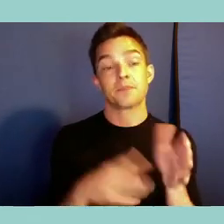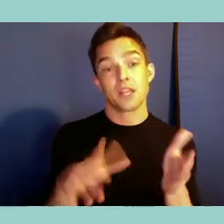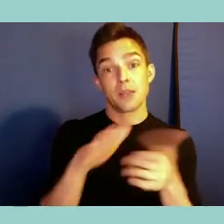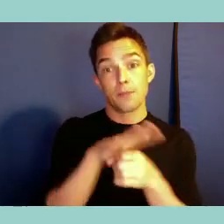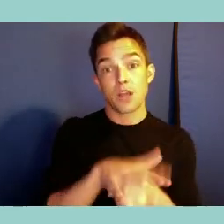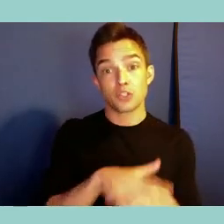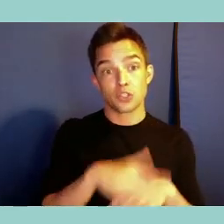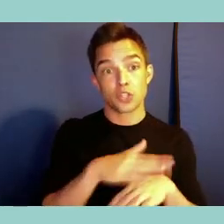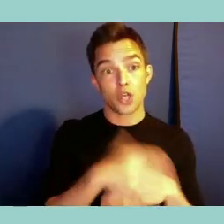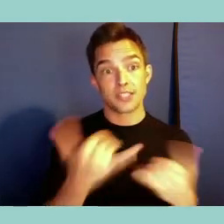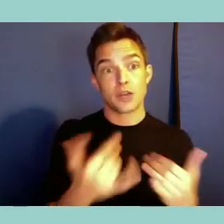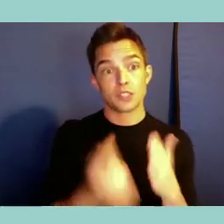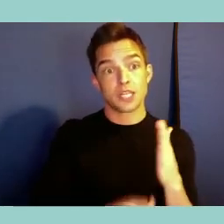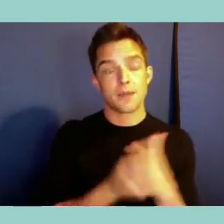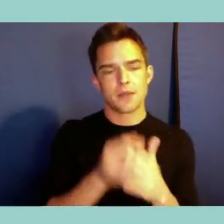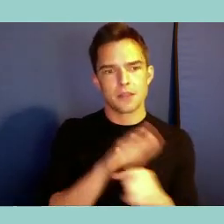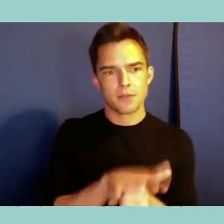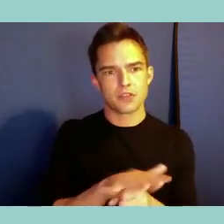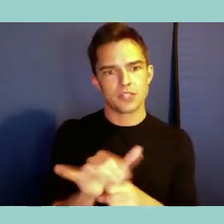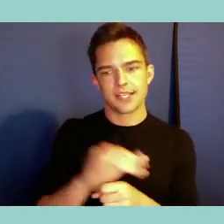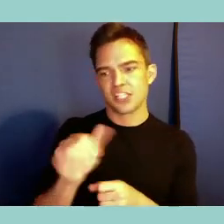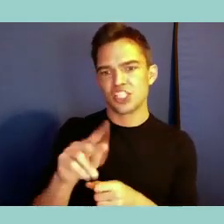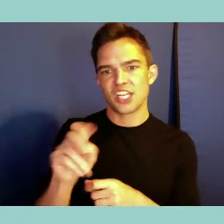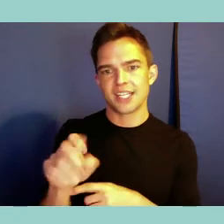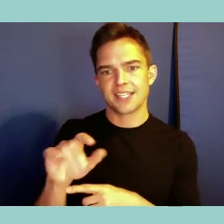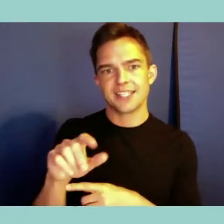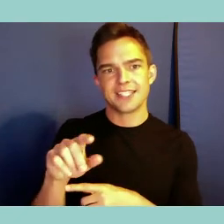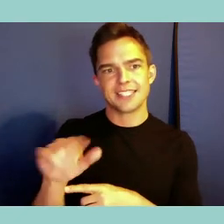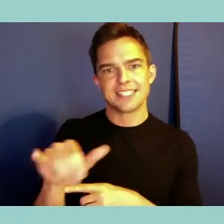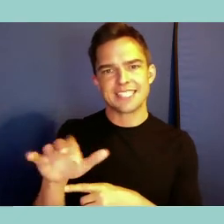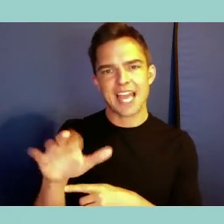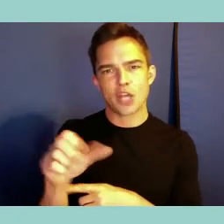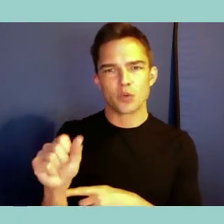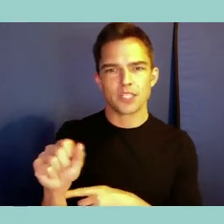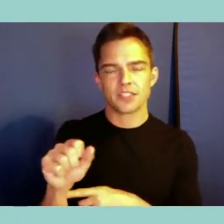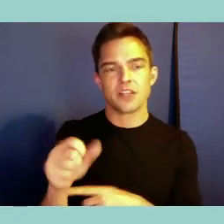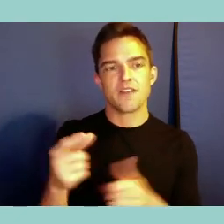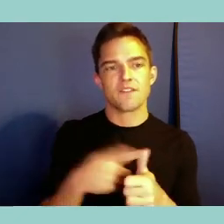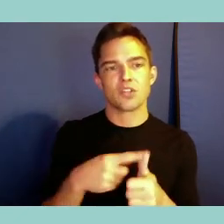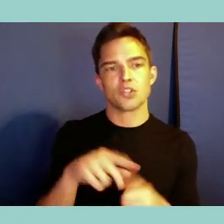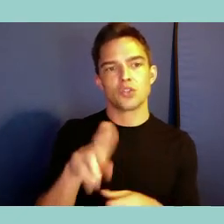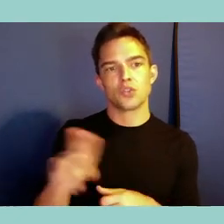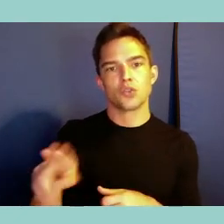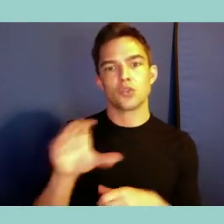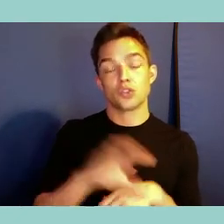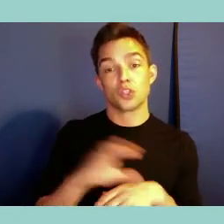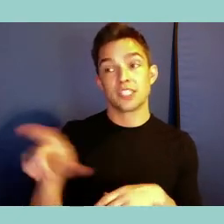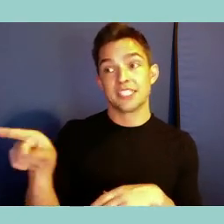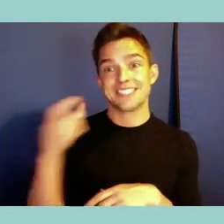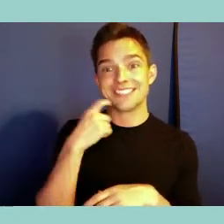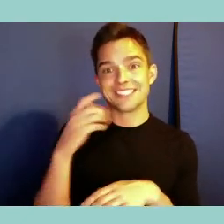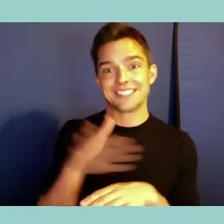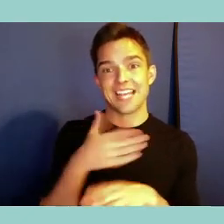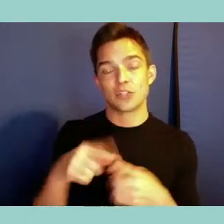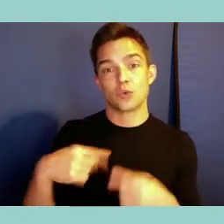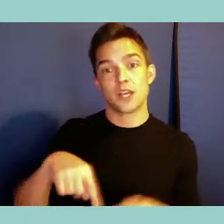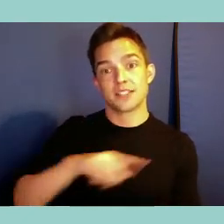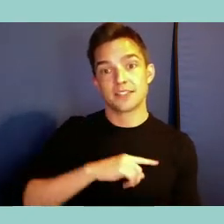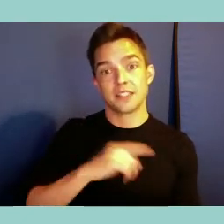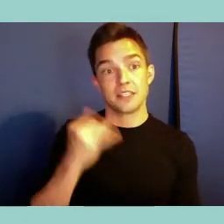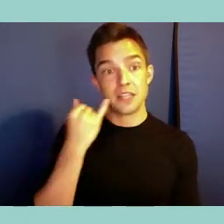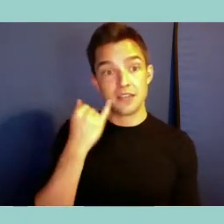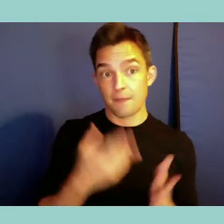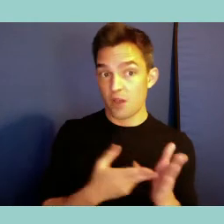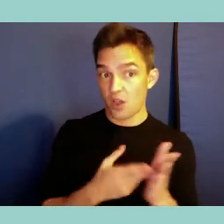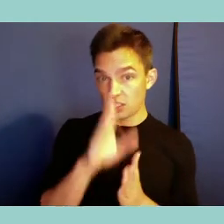these days. The pressure is on, as Jake Zyrus and our First Universalist Youth just sang to us. And if I am honest, I do